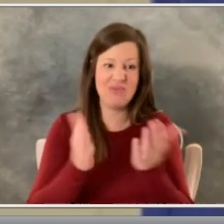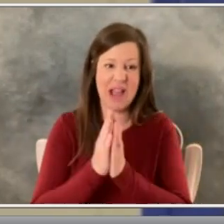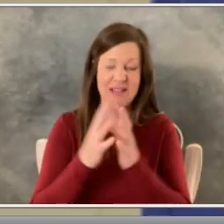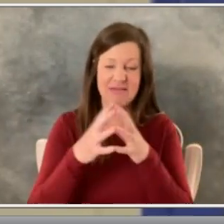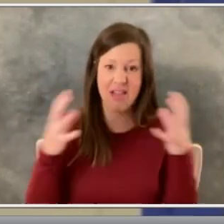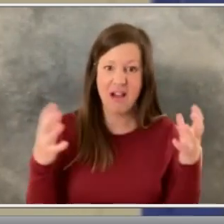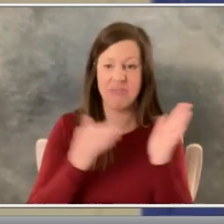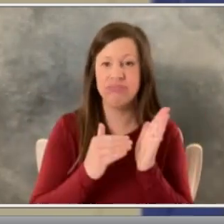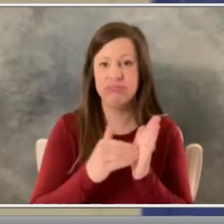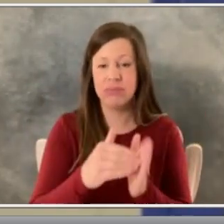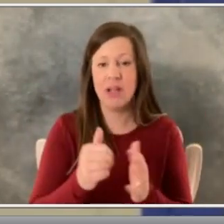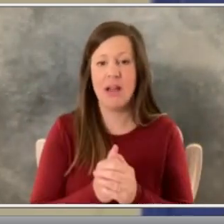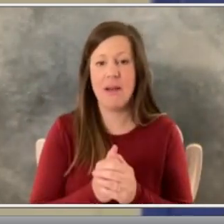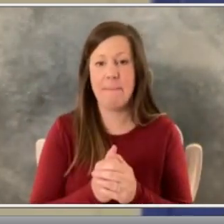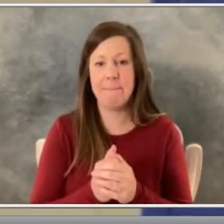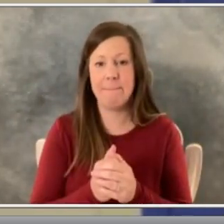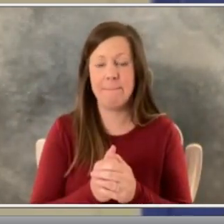convey.